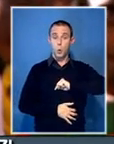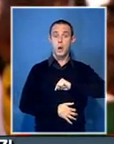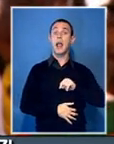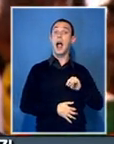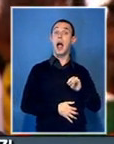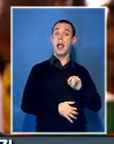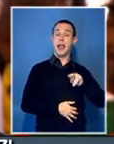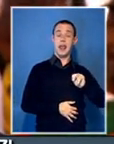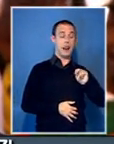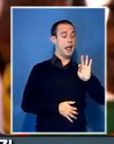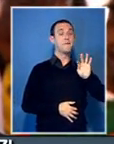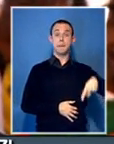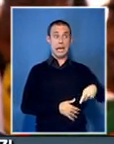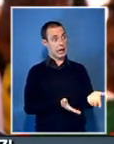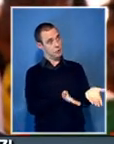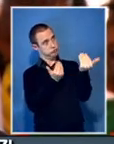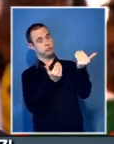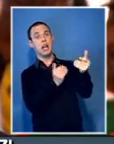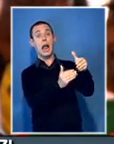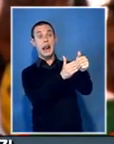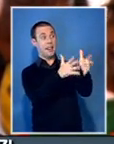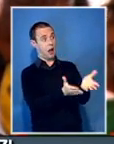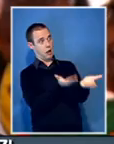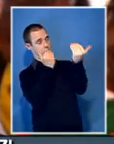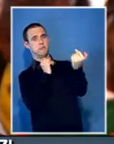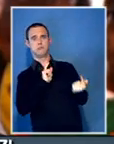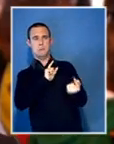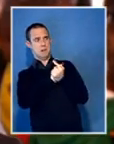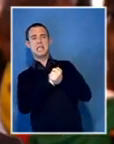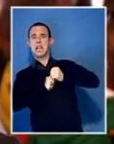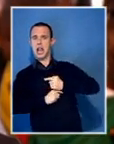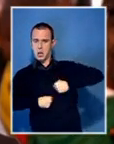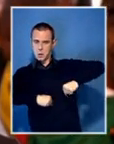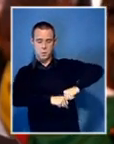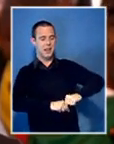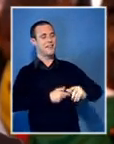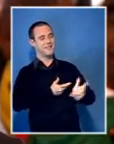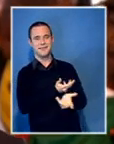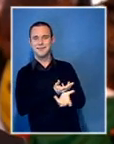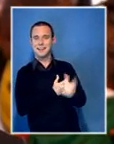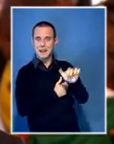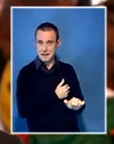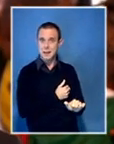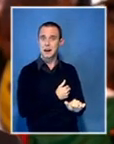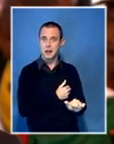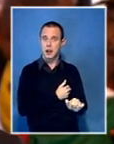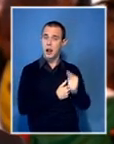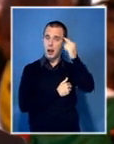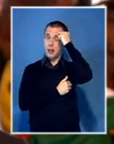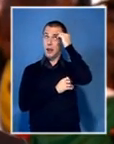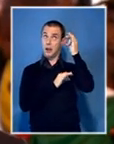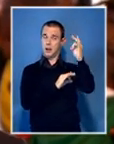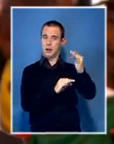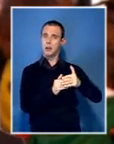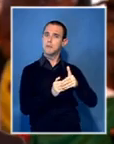of the NFP to a meeting which was held with the National Executive Committee of the party, which I think went